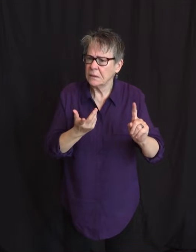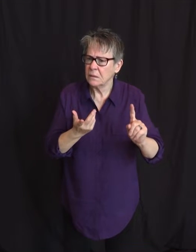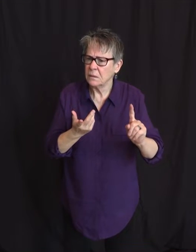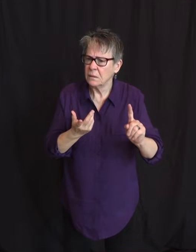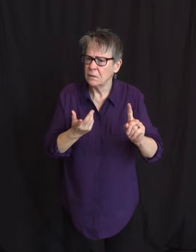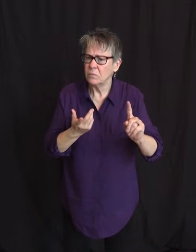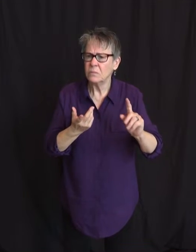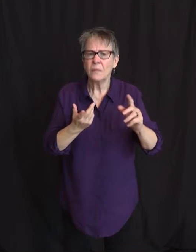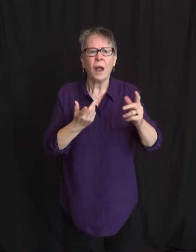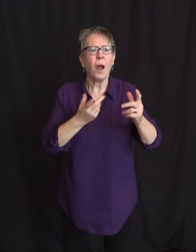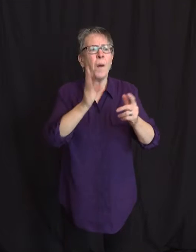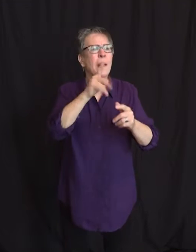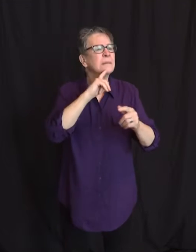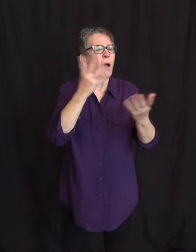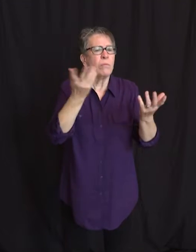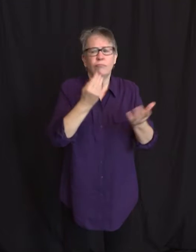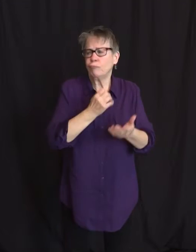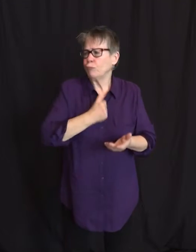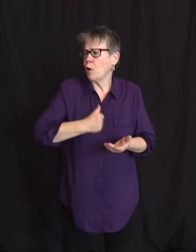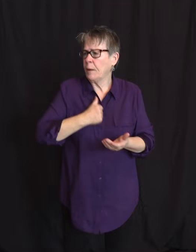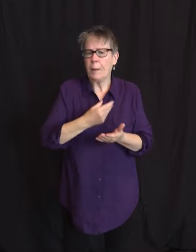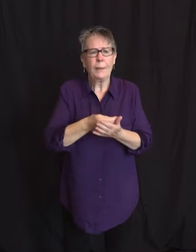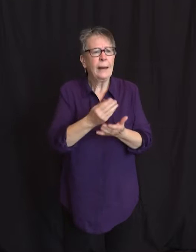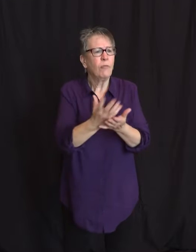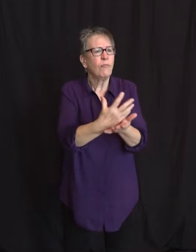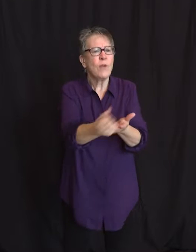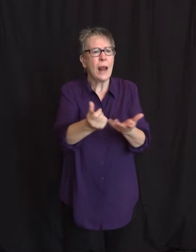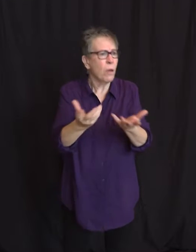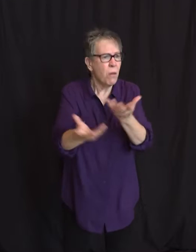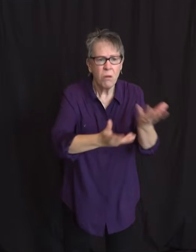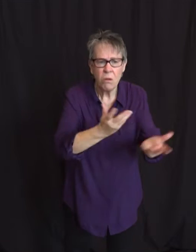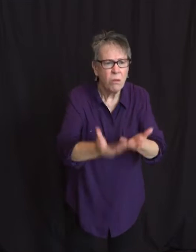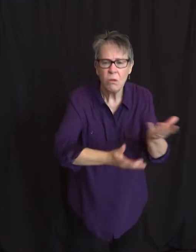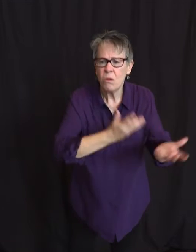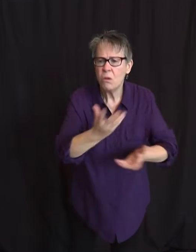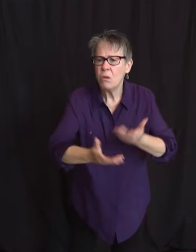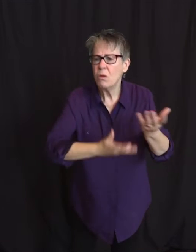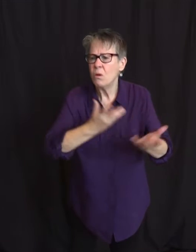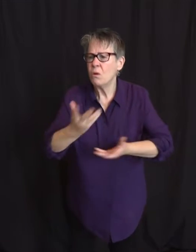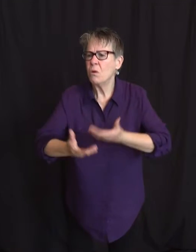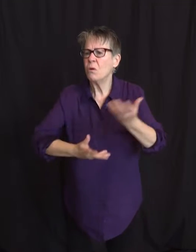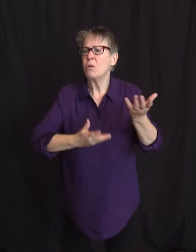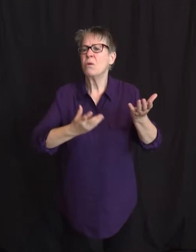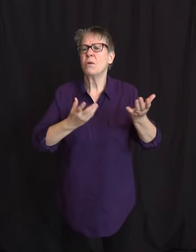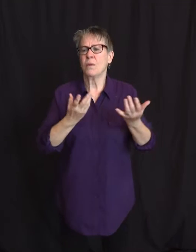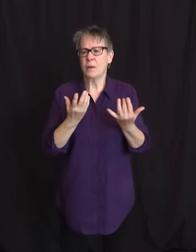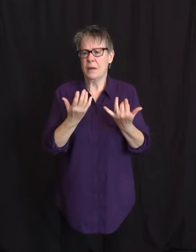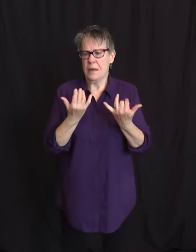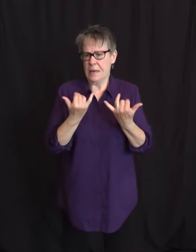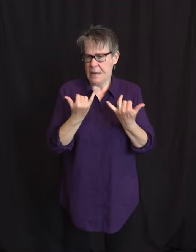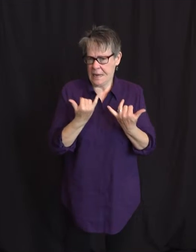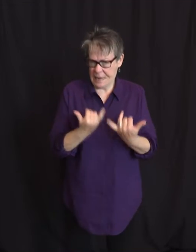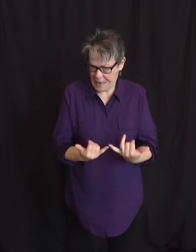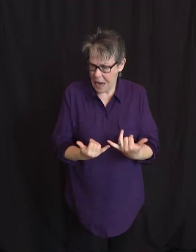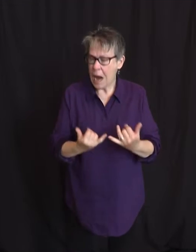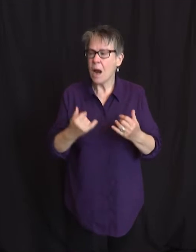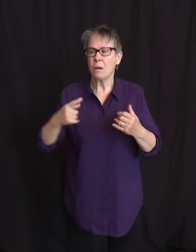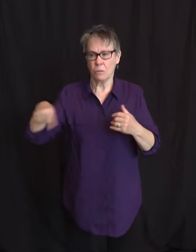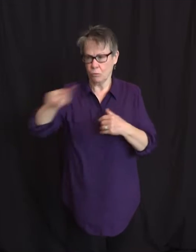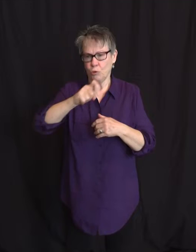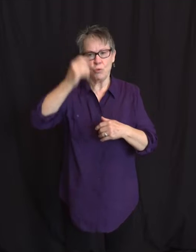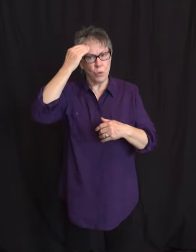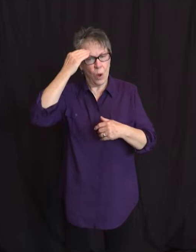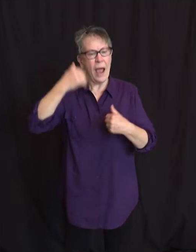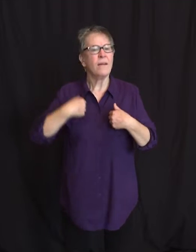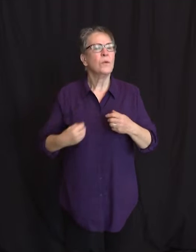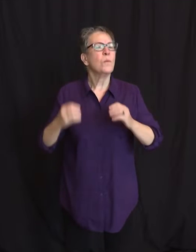don't and you still have frustrations and you live in my district, please call my office. We will call the banks for you. We will try to see what's going